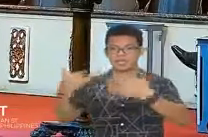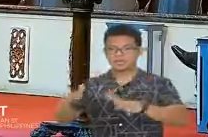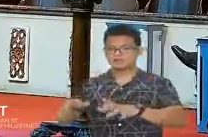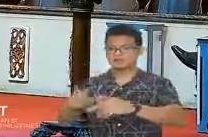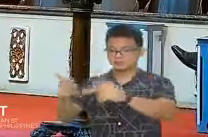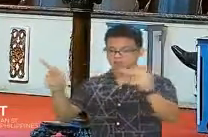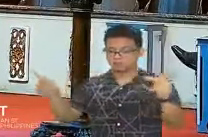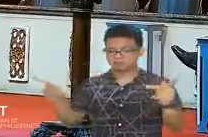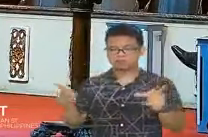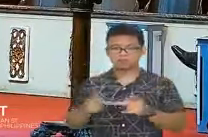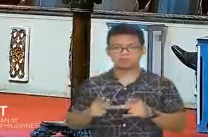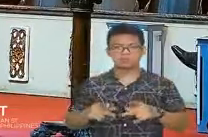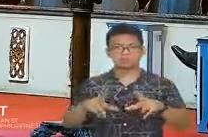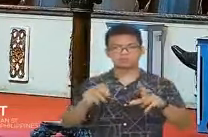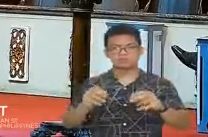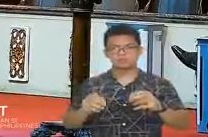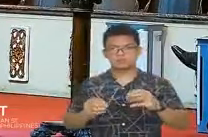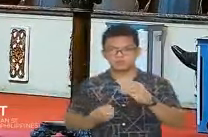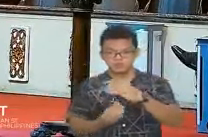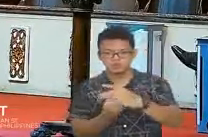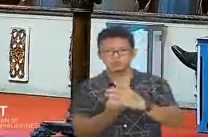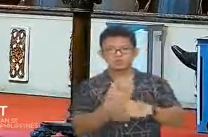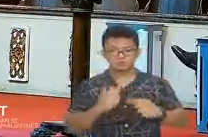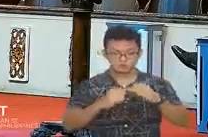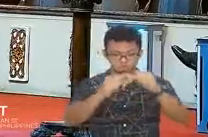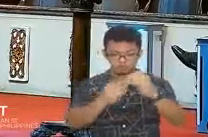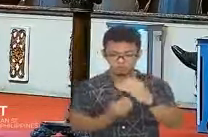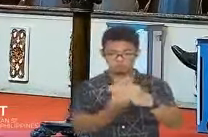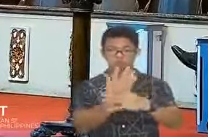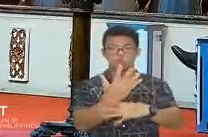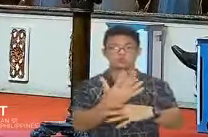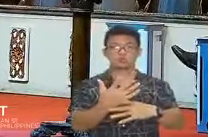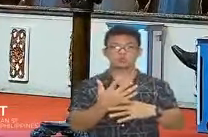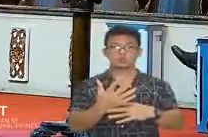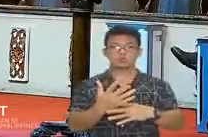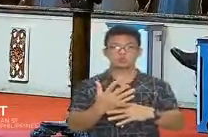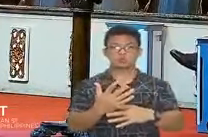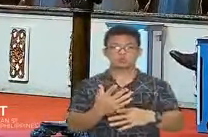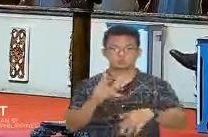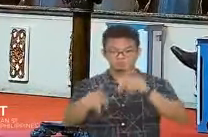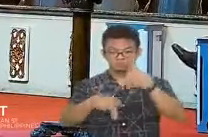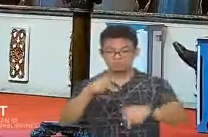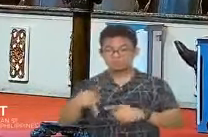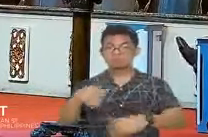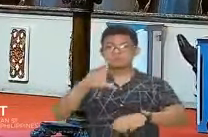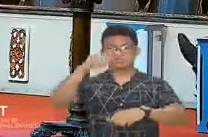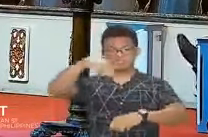Pagkahumanana, wanay kabutang ng mga tao, mauna ni. Mauna ni kita.